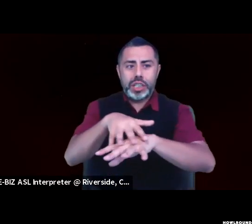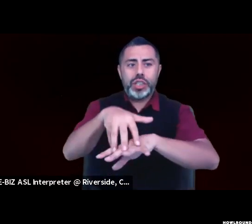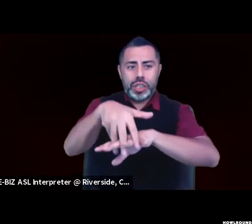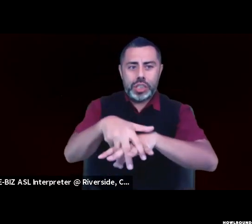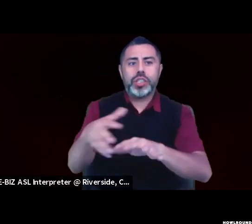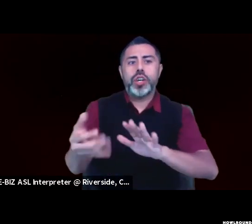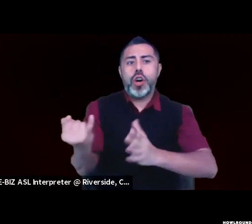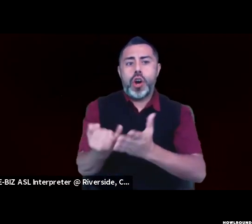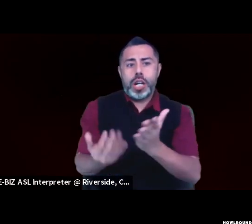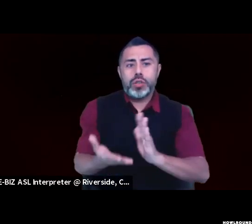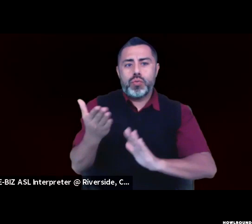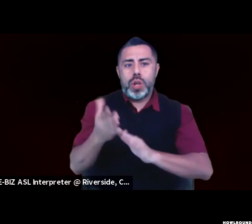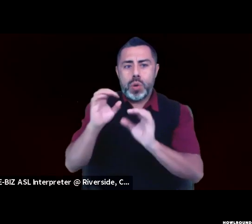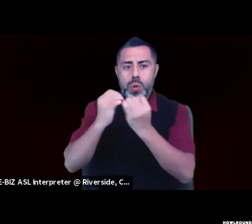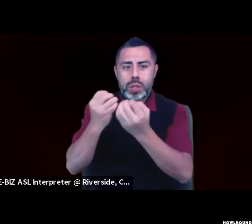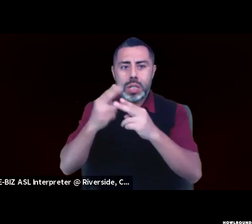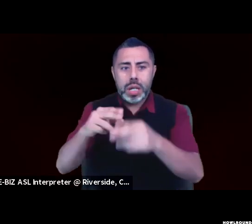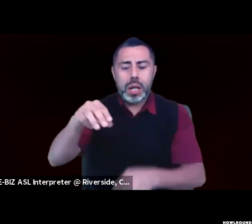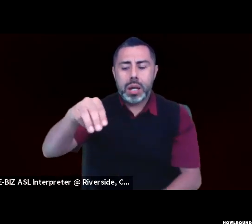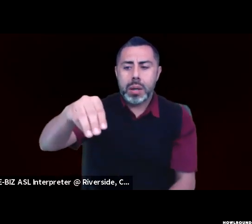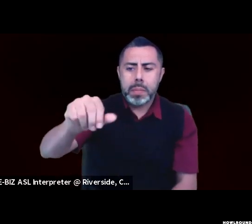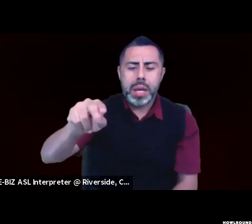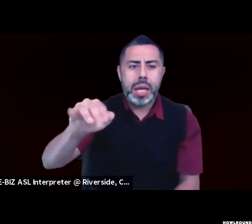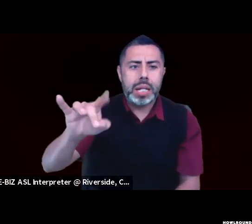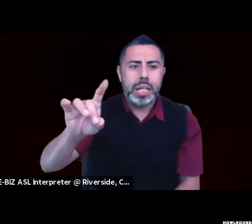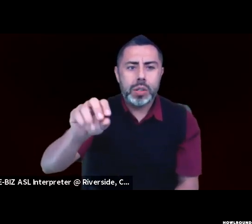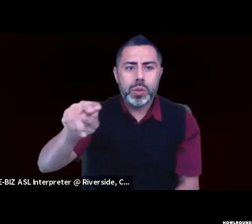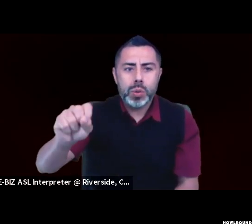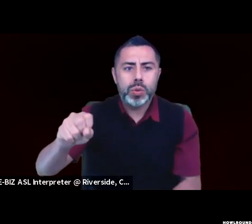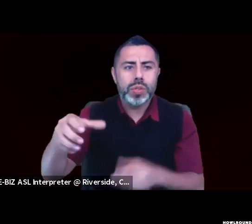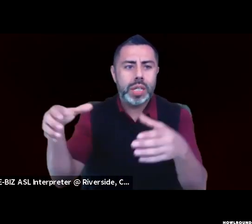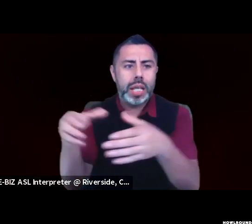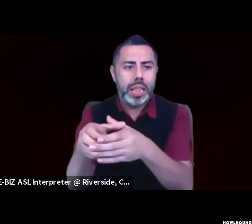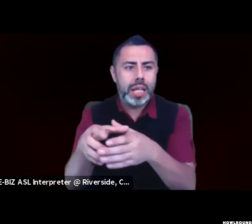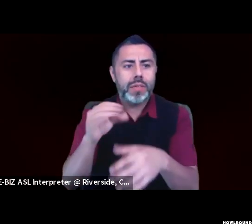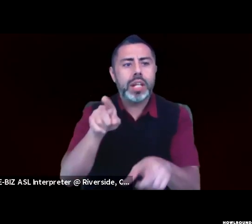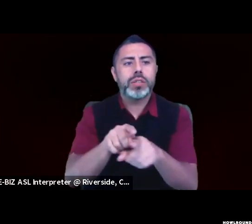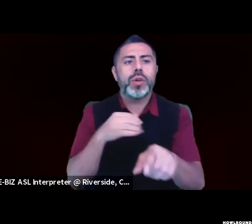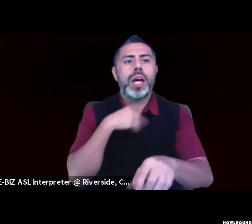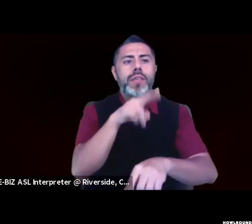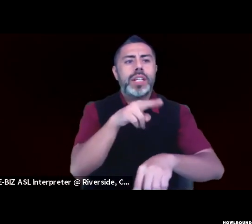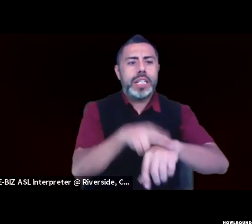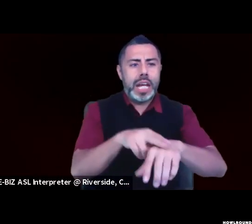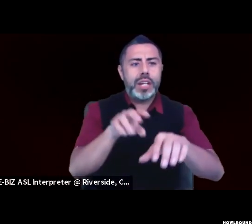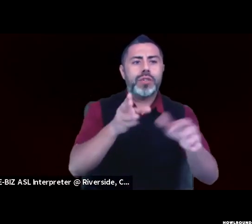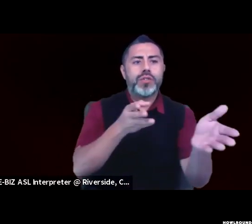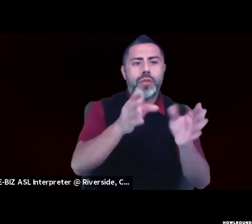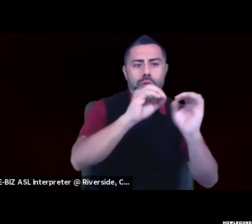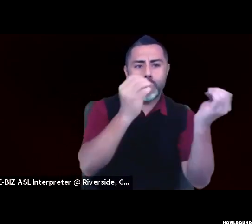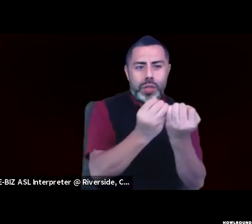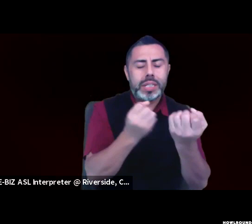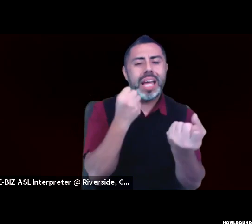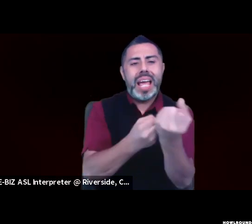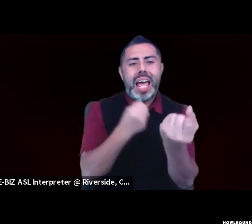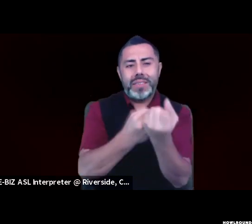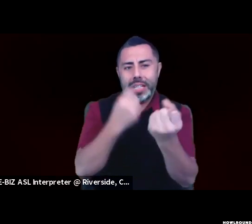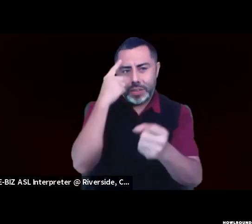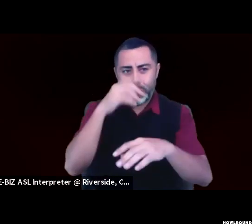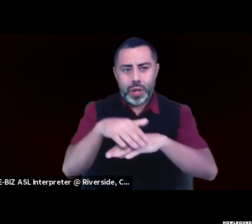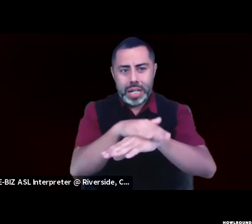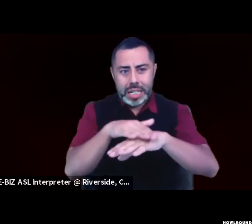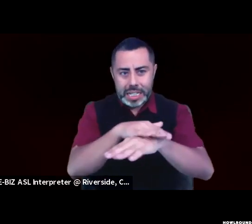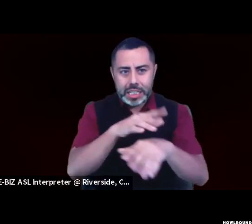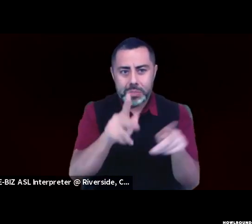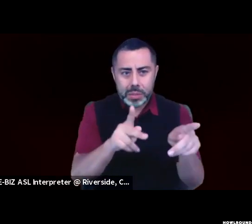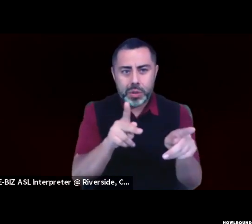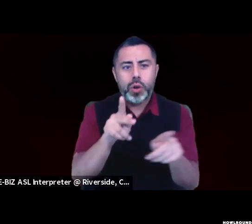organization that advocates for Indigenous and culturally diverse theater artists called Ad Hoc Assembly. Donna Michelle St. Bernard and I are